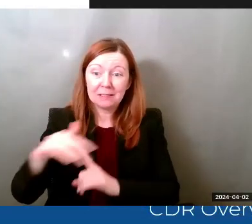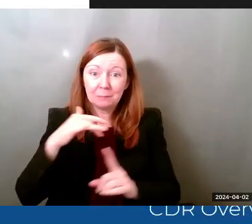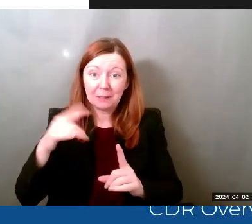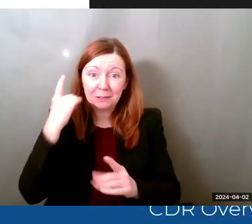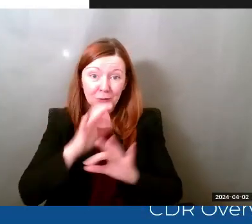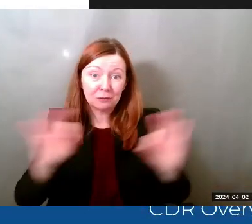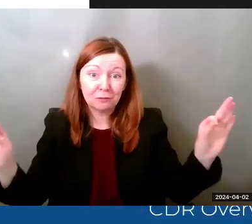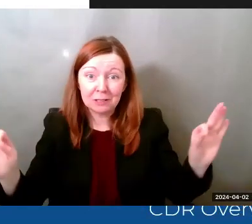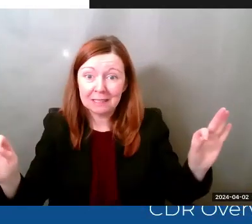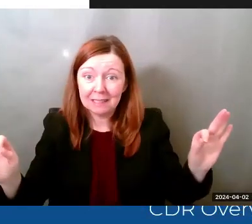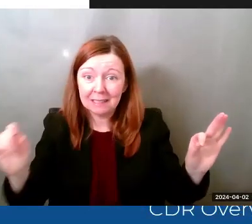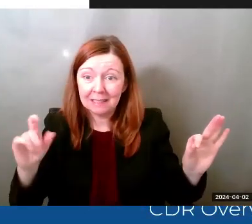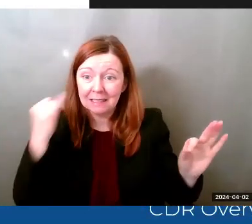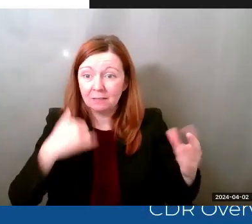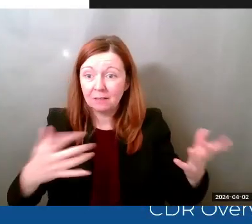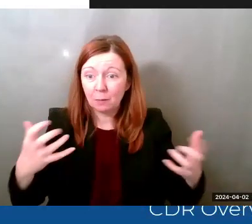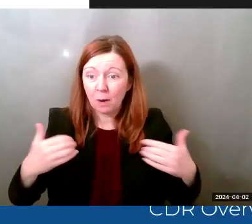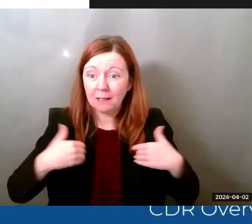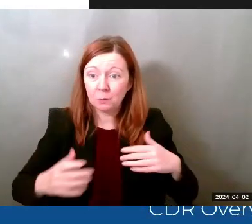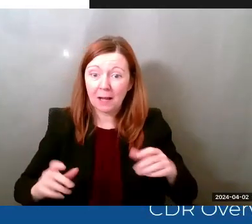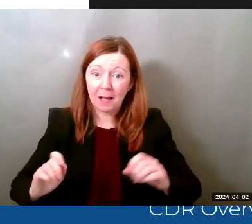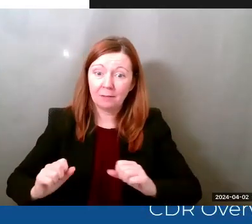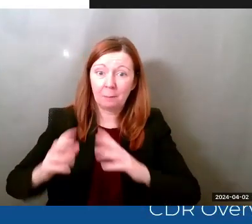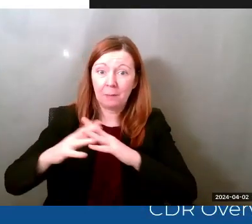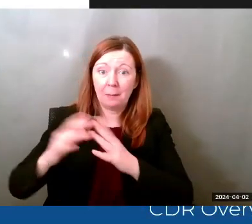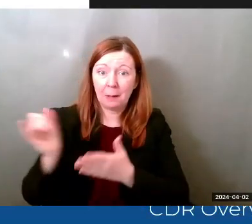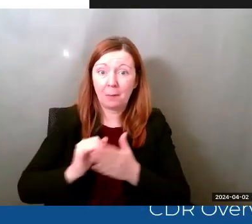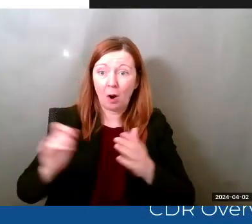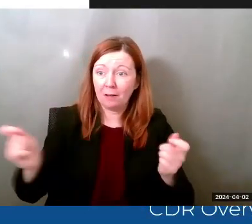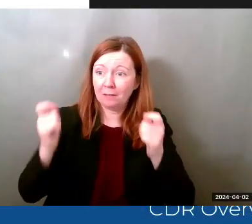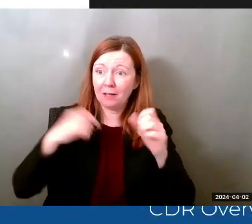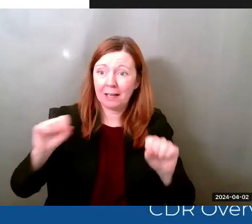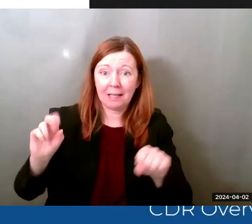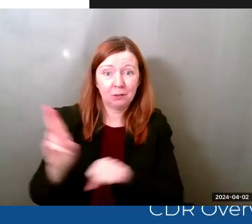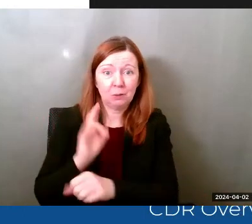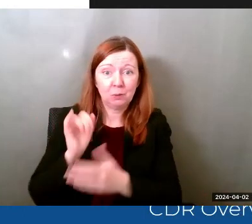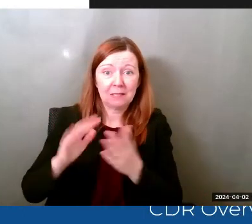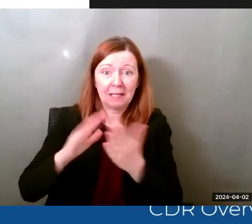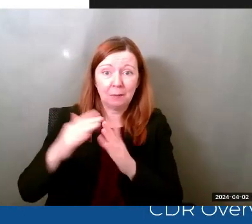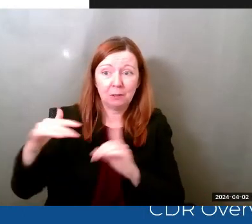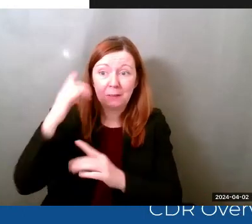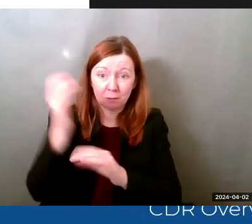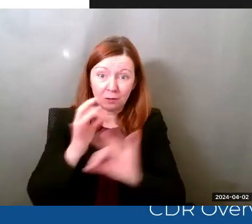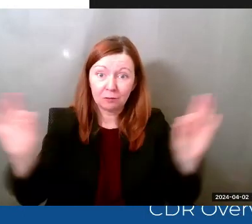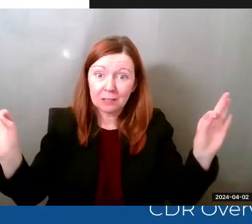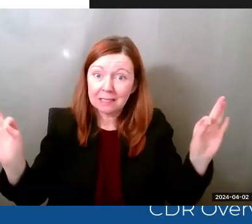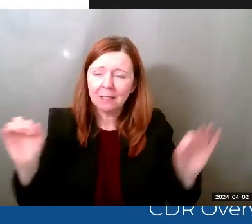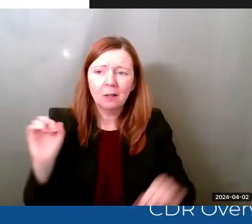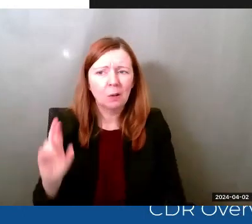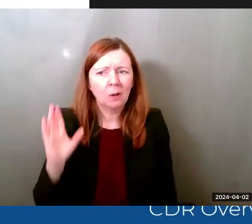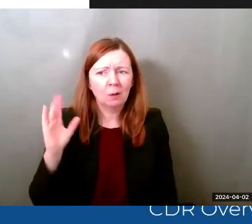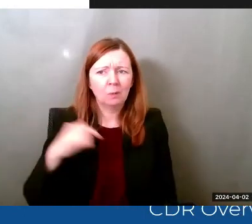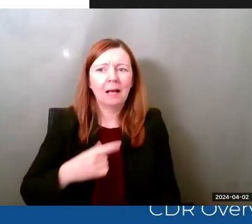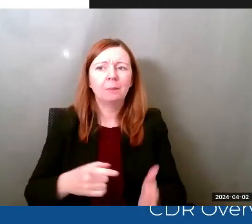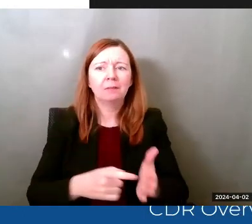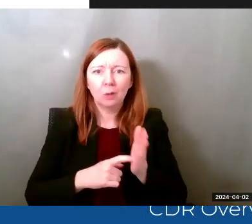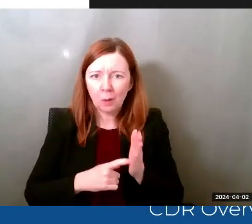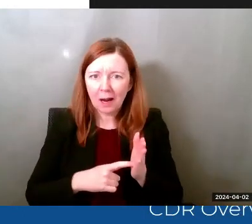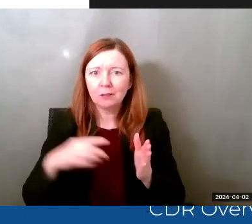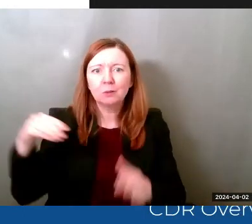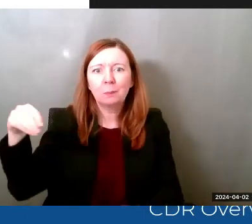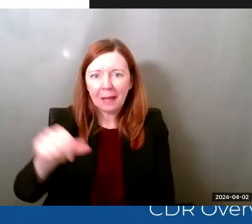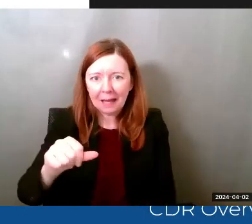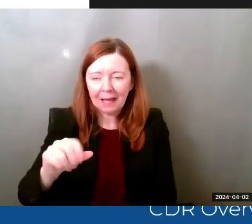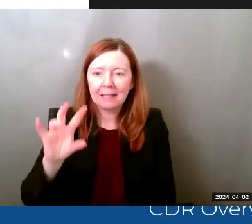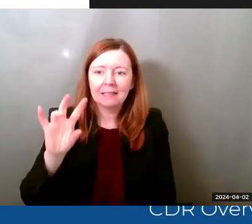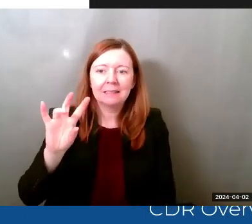for free? If I wanted to have a pop-up art fair, can I just use that community space for free? Or would I be required to pay